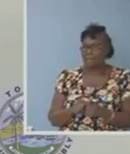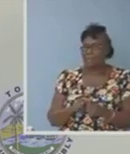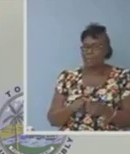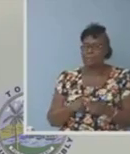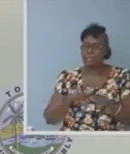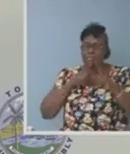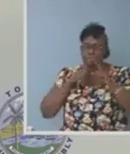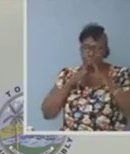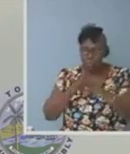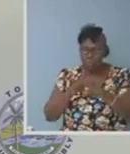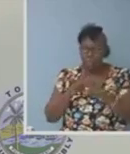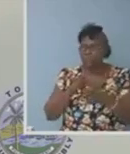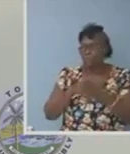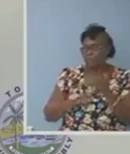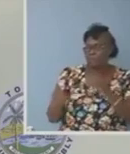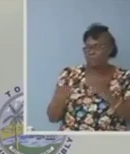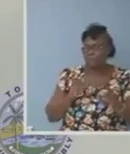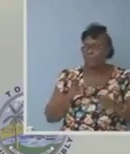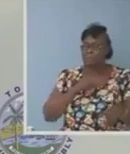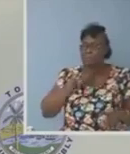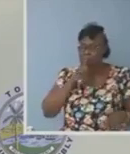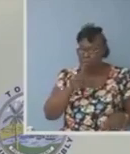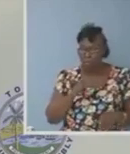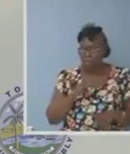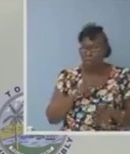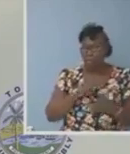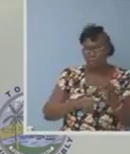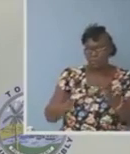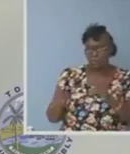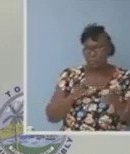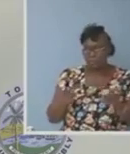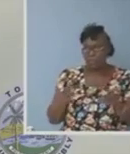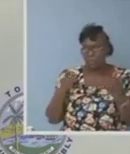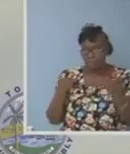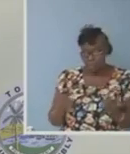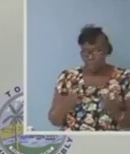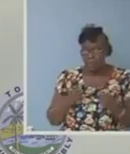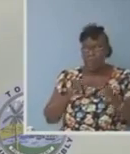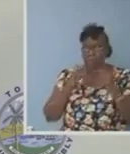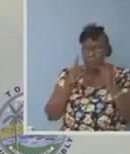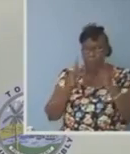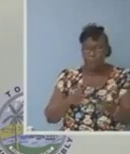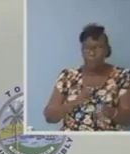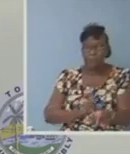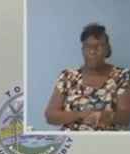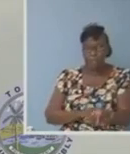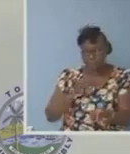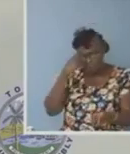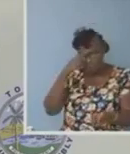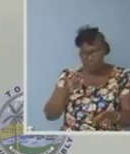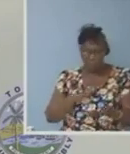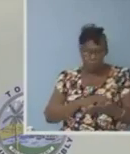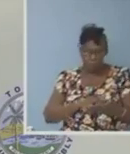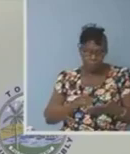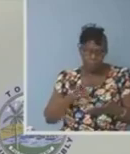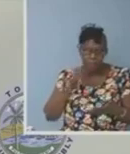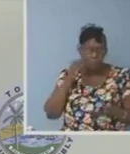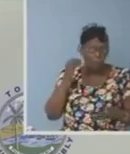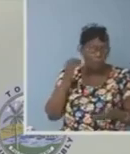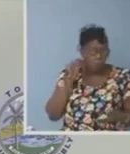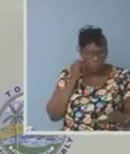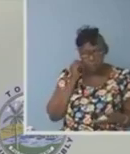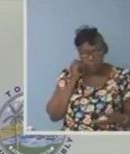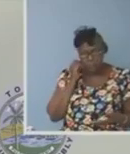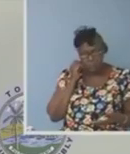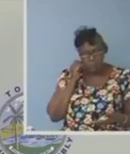very, very important. So this is an opportune time, I think, for the students who are at home